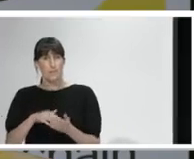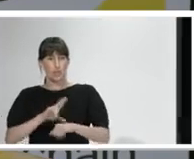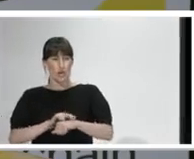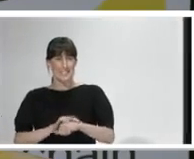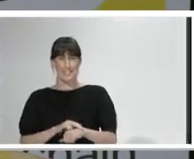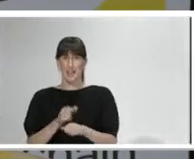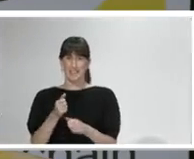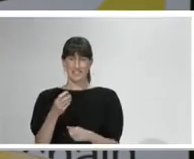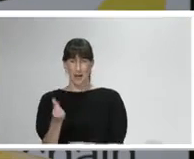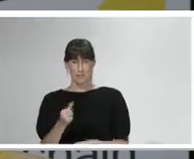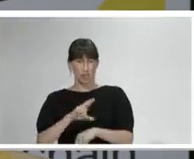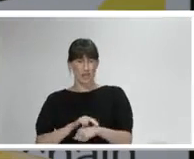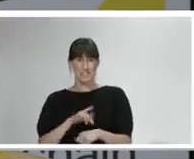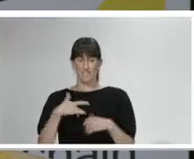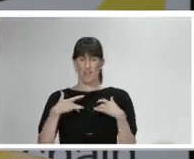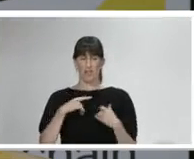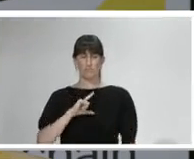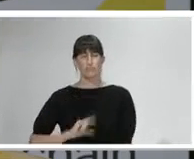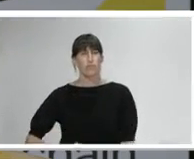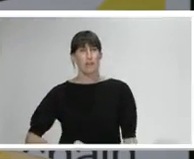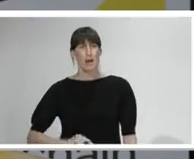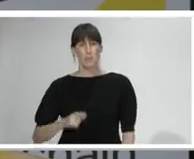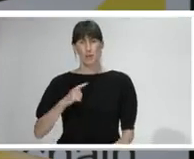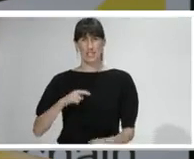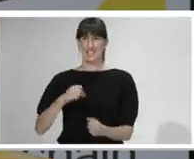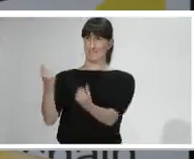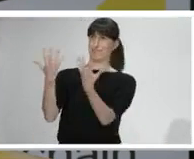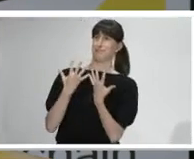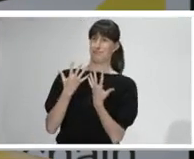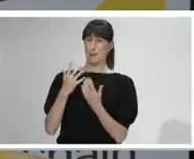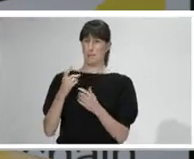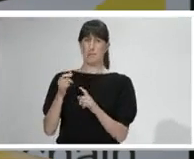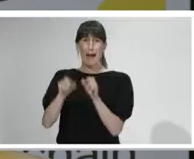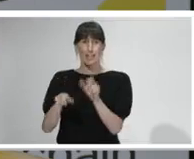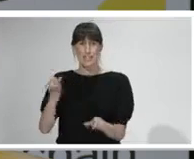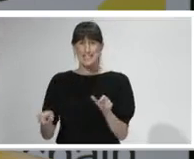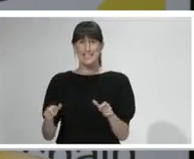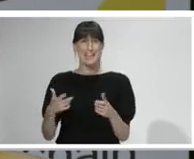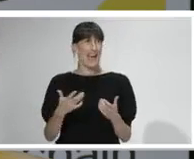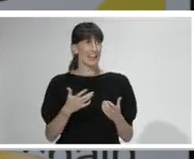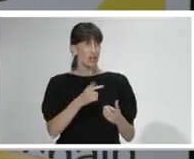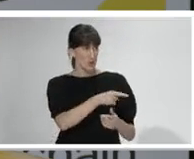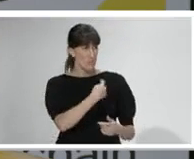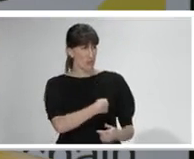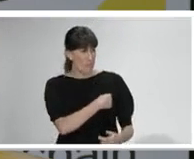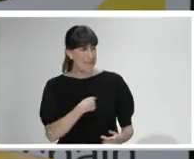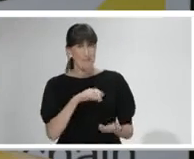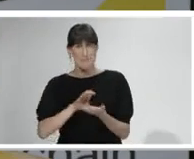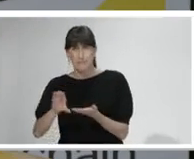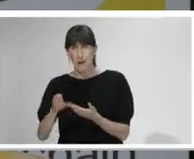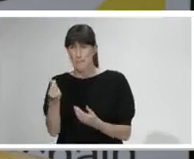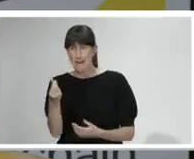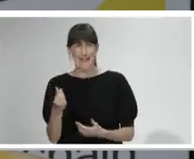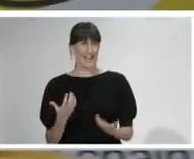don't feel valued because they were expecting this fund money, they've spent it in their heads. So I think, as the Director General has just